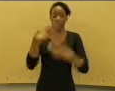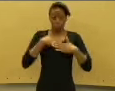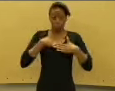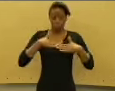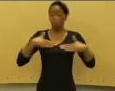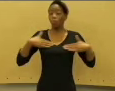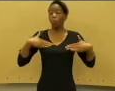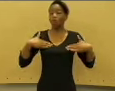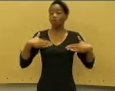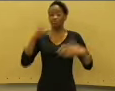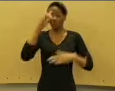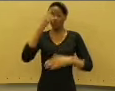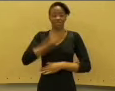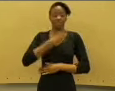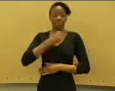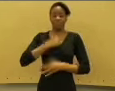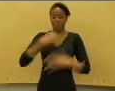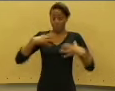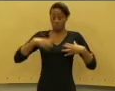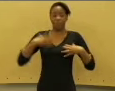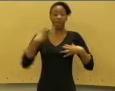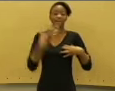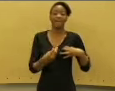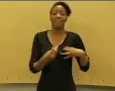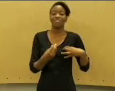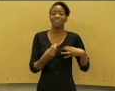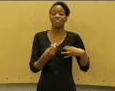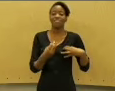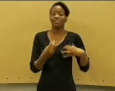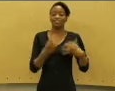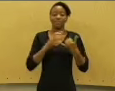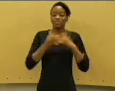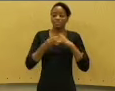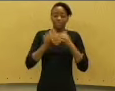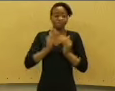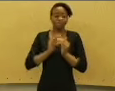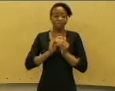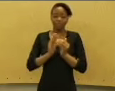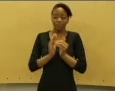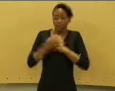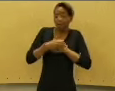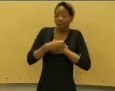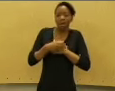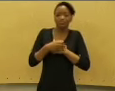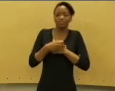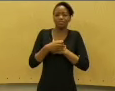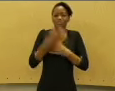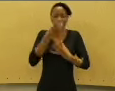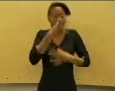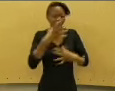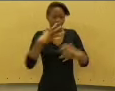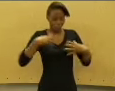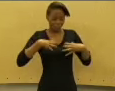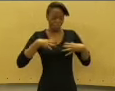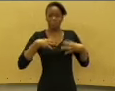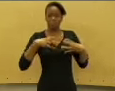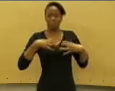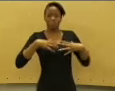developing and trying to fight that back, that no, there's nothing wrong with your breasts growing. There's nothing